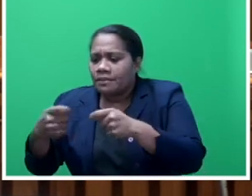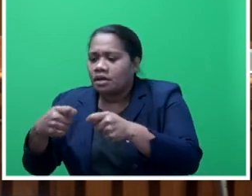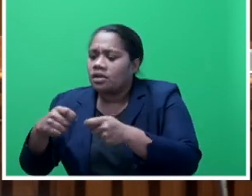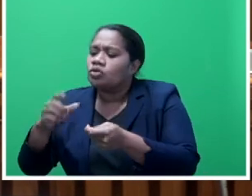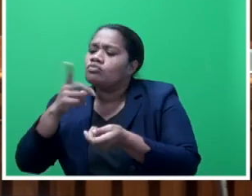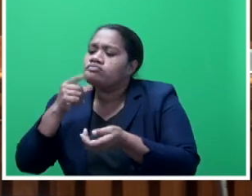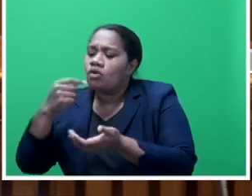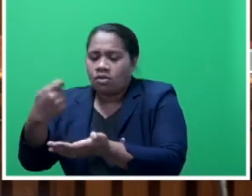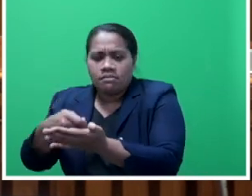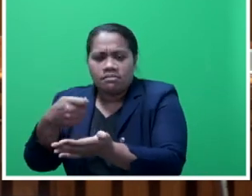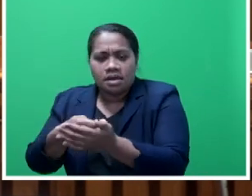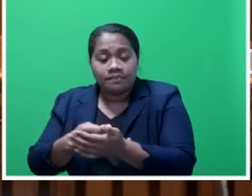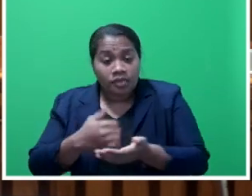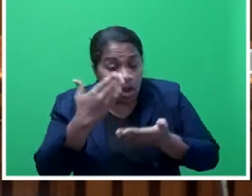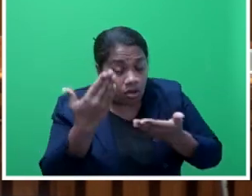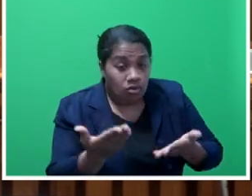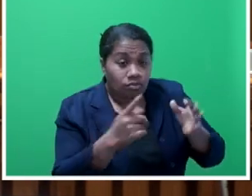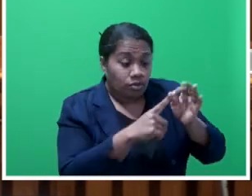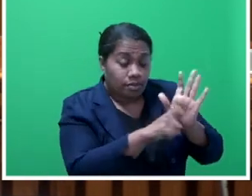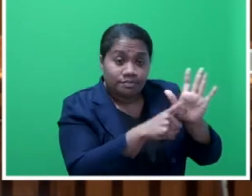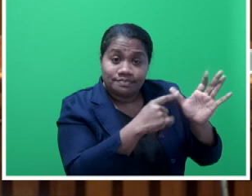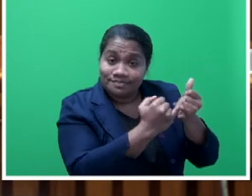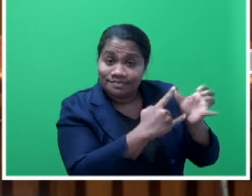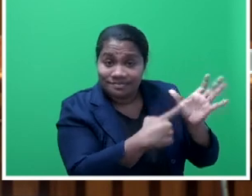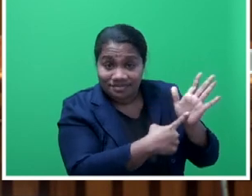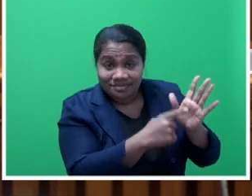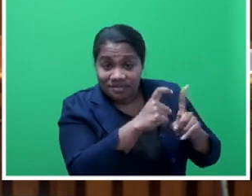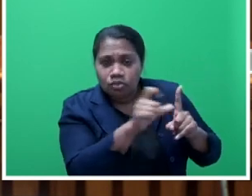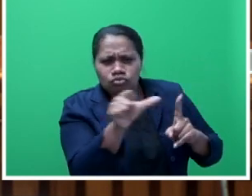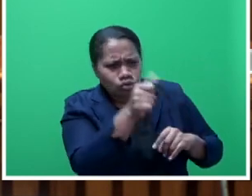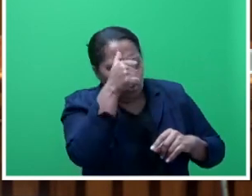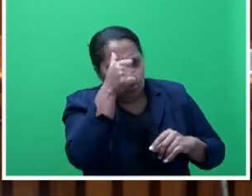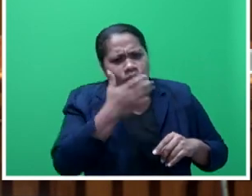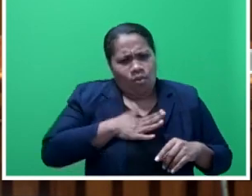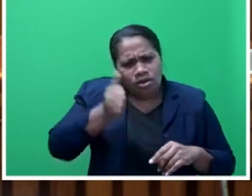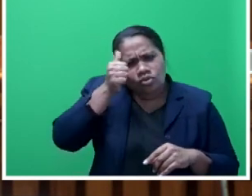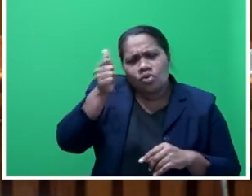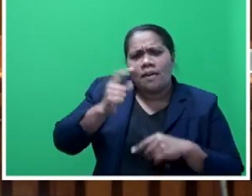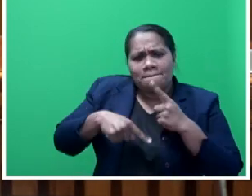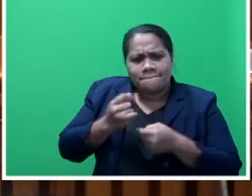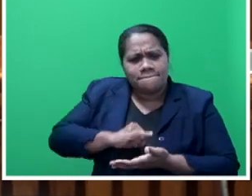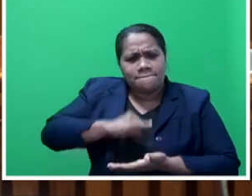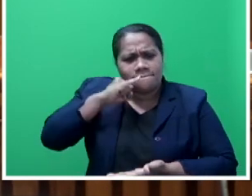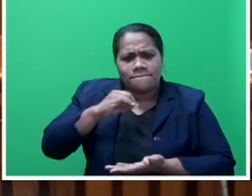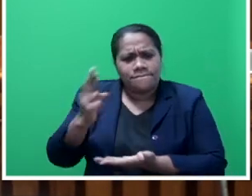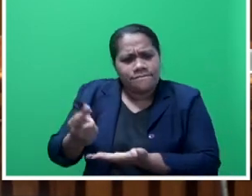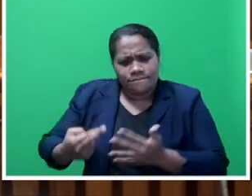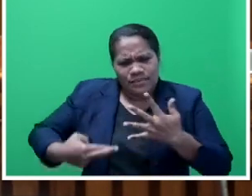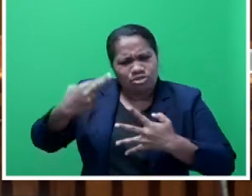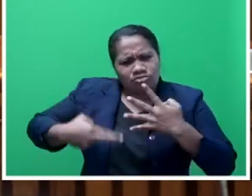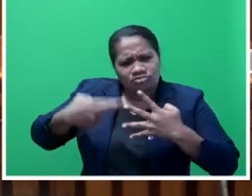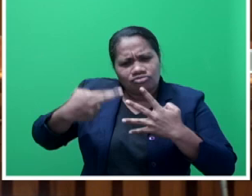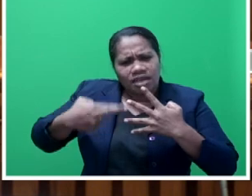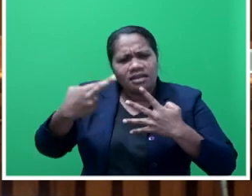Honourable Prasad should know this, and he wanted to know what interest rates they would get in terms of